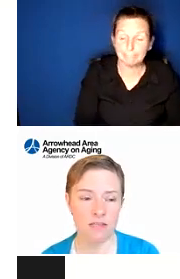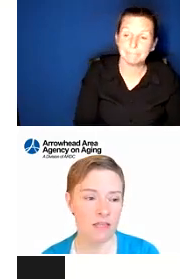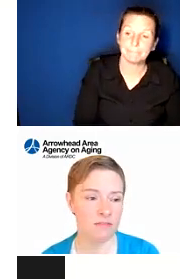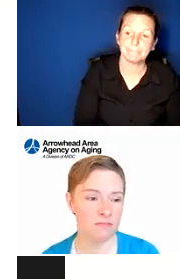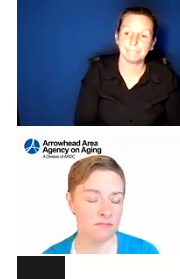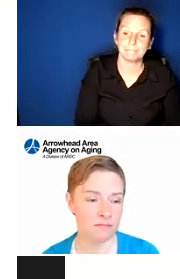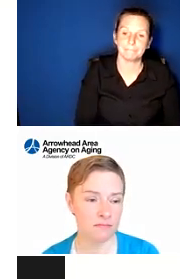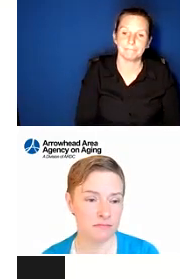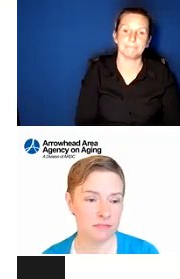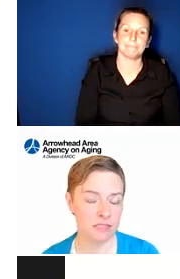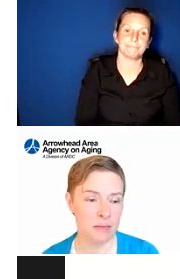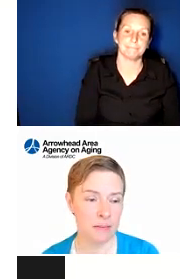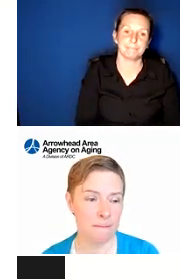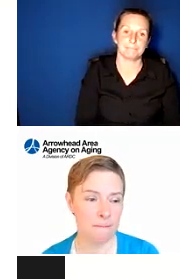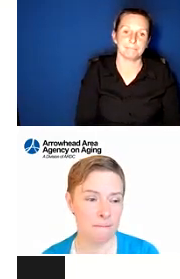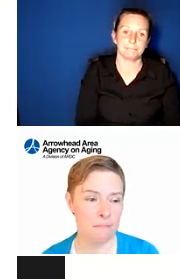Next slide.